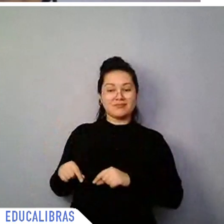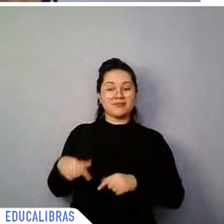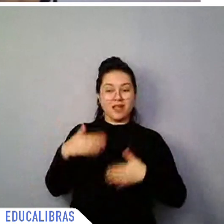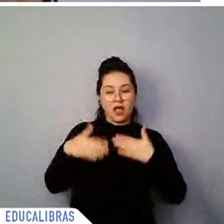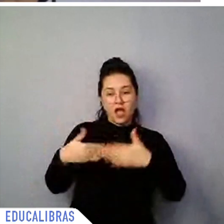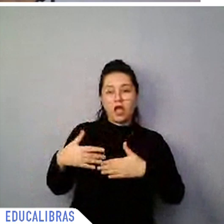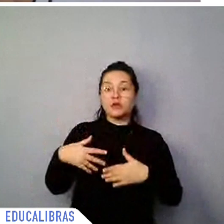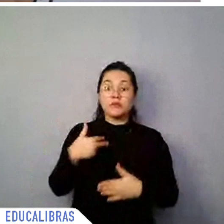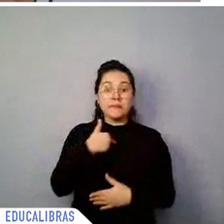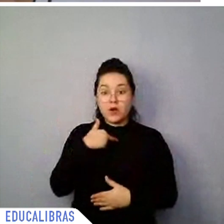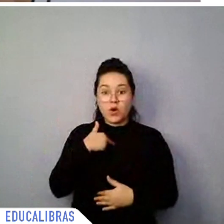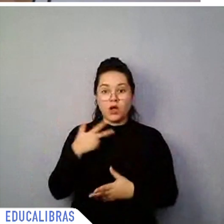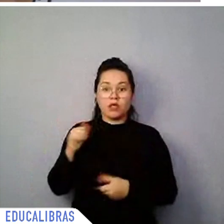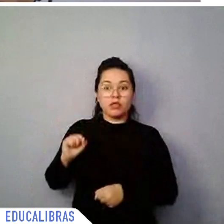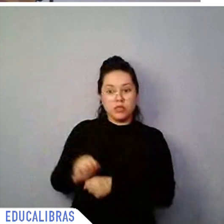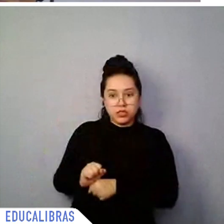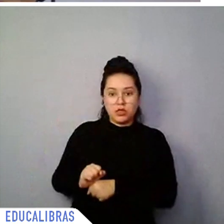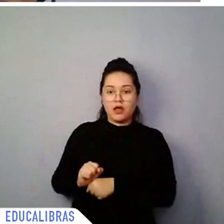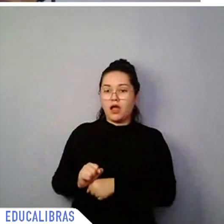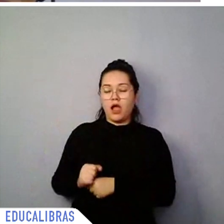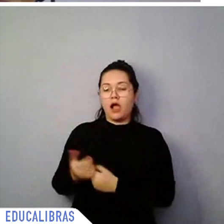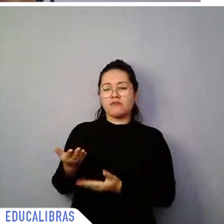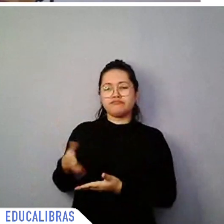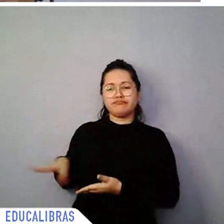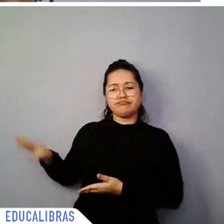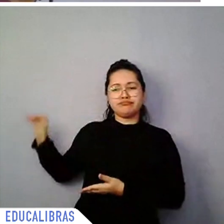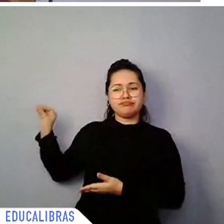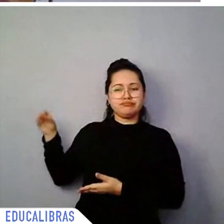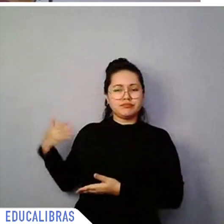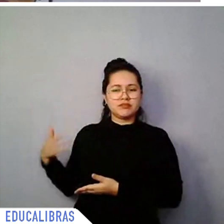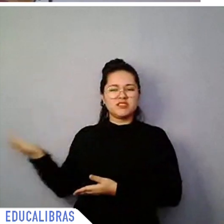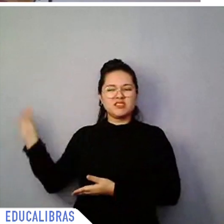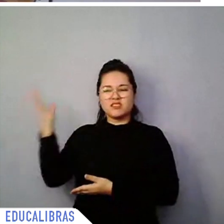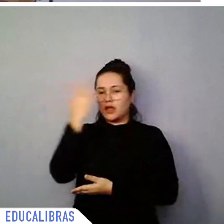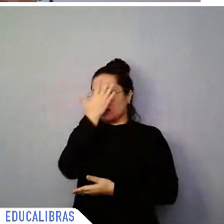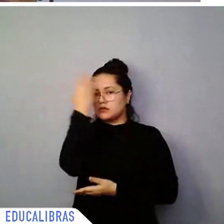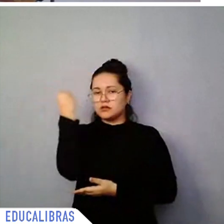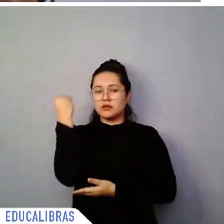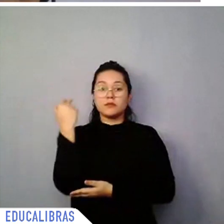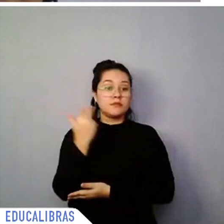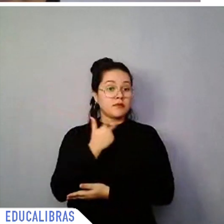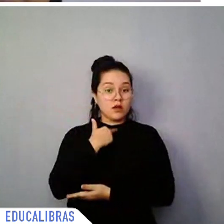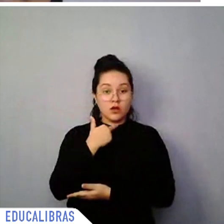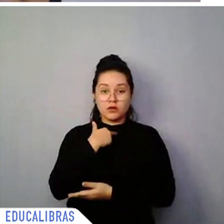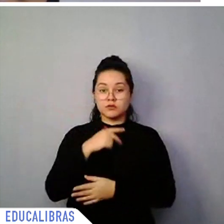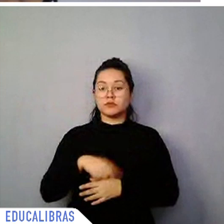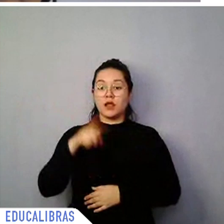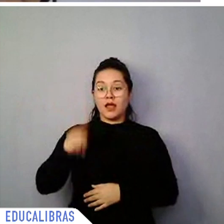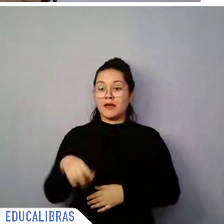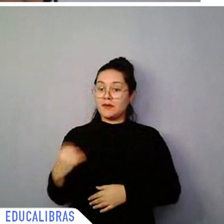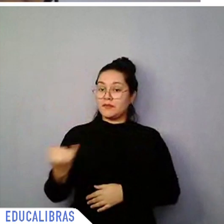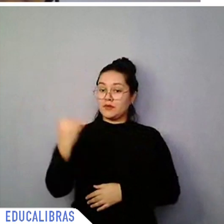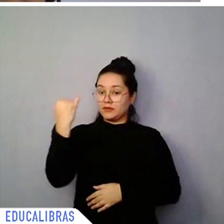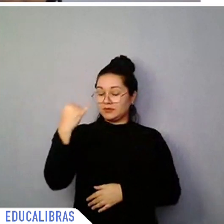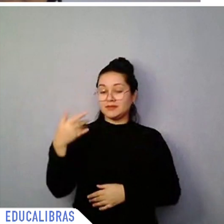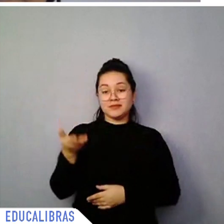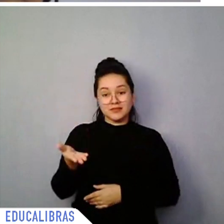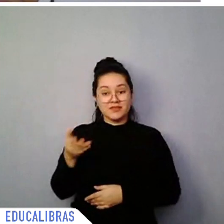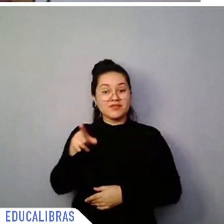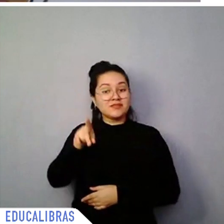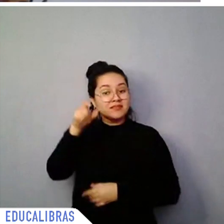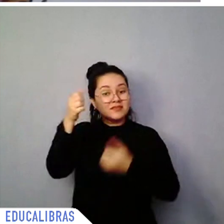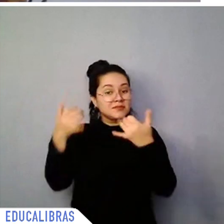the population has just started to understand what science does, and we cannot let that pass, let that